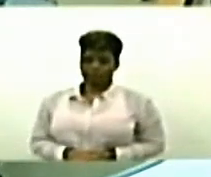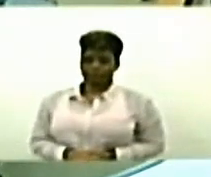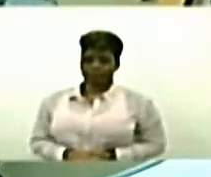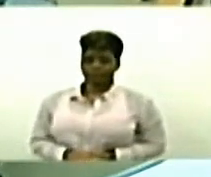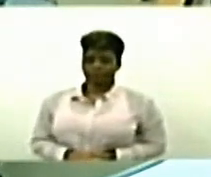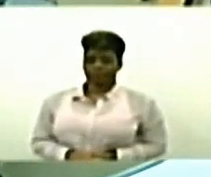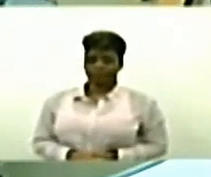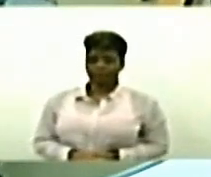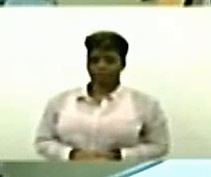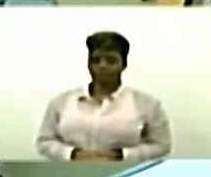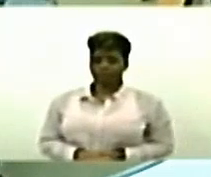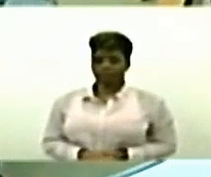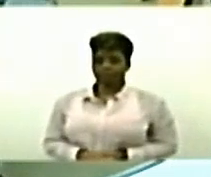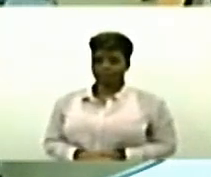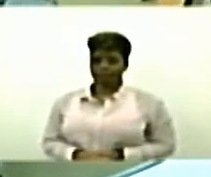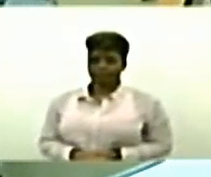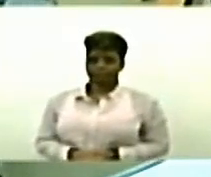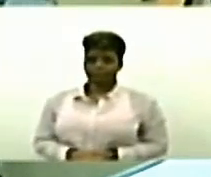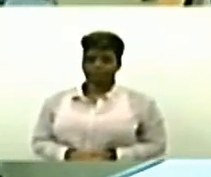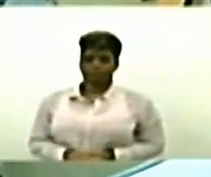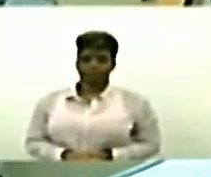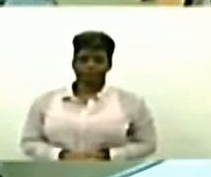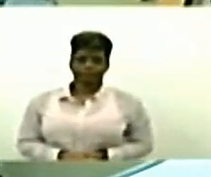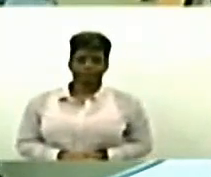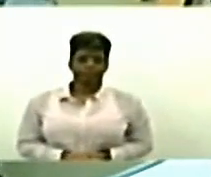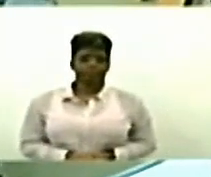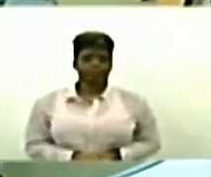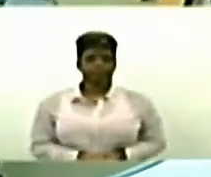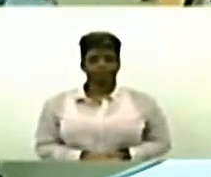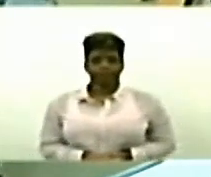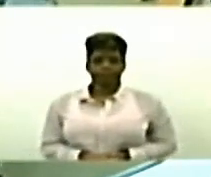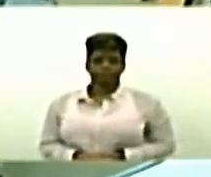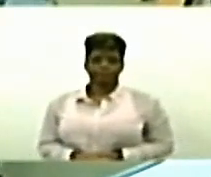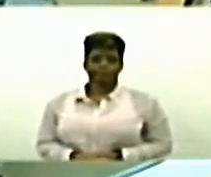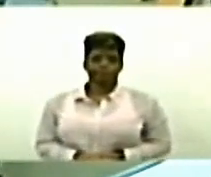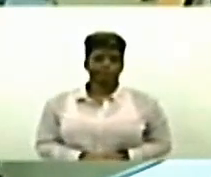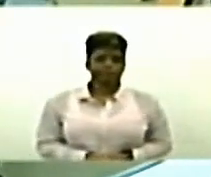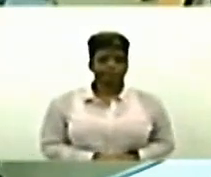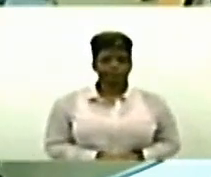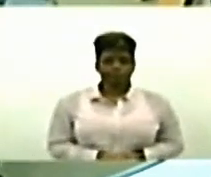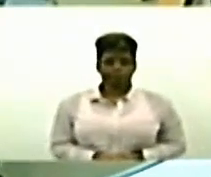Yeah, this one. Yeah, Mr. Chair.